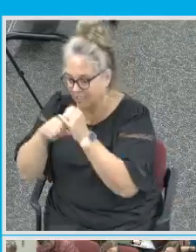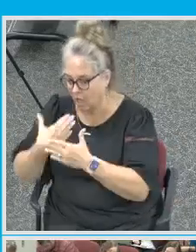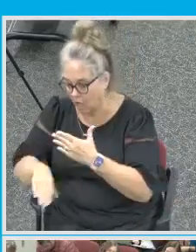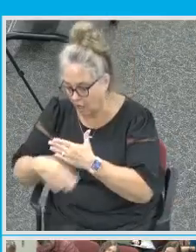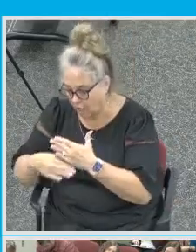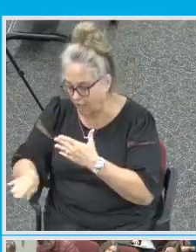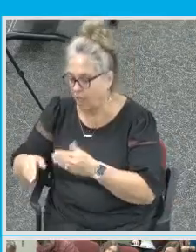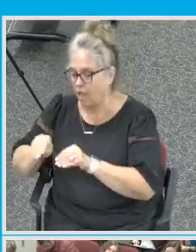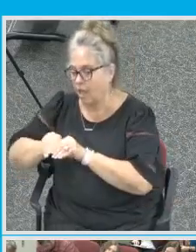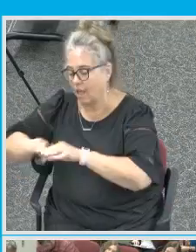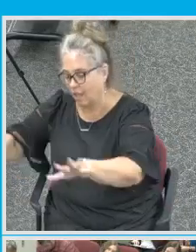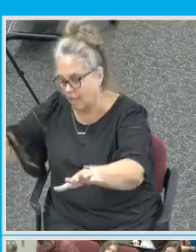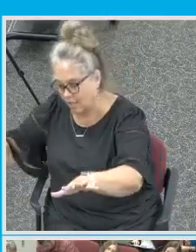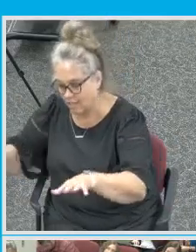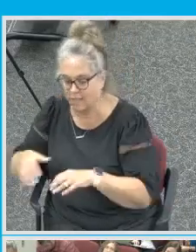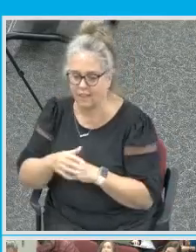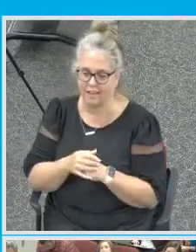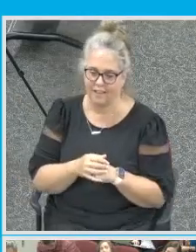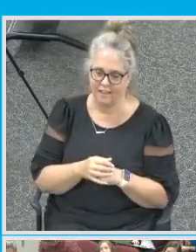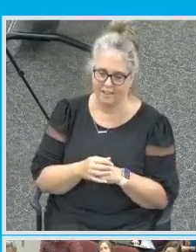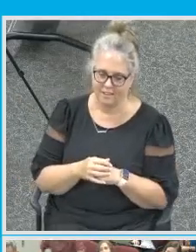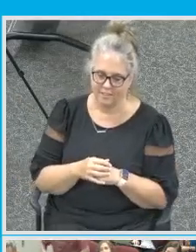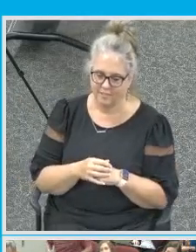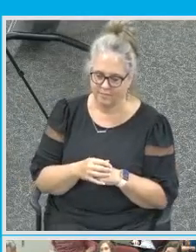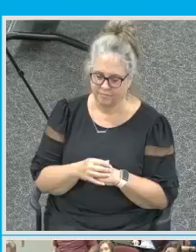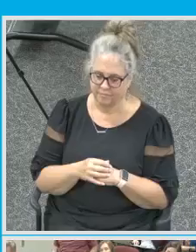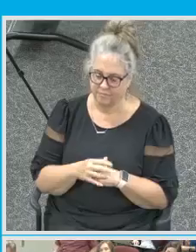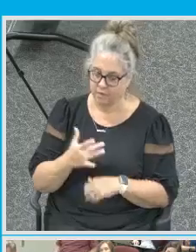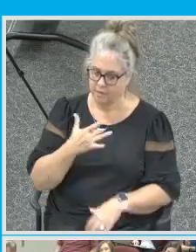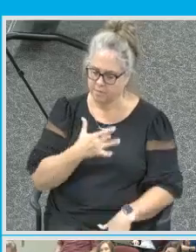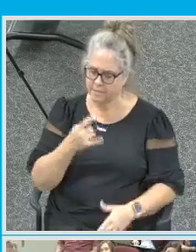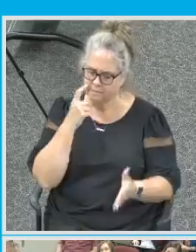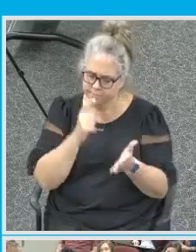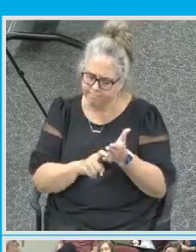cases into September, so we'll see what that graph looks